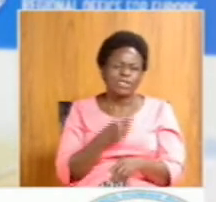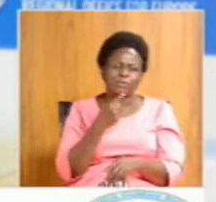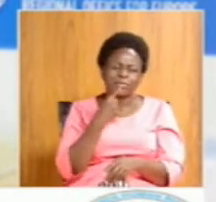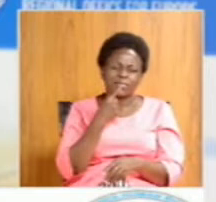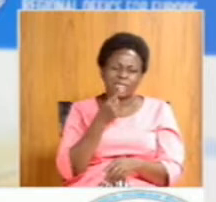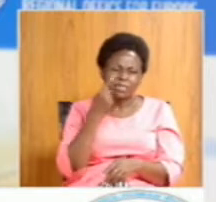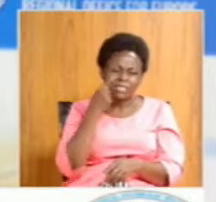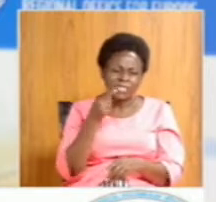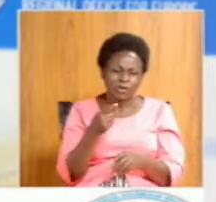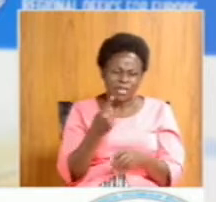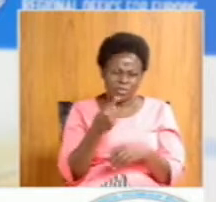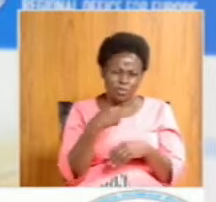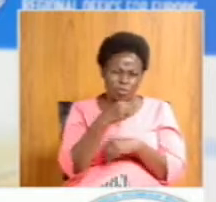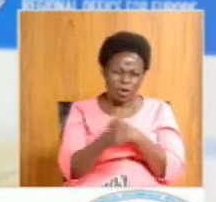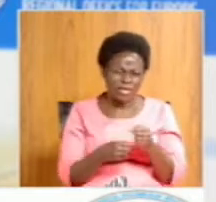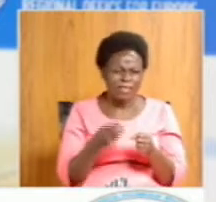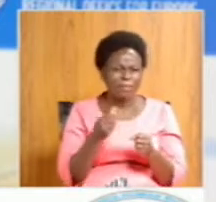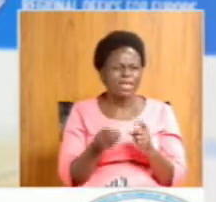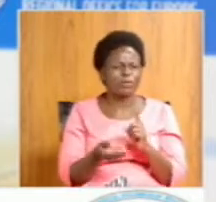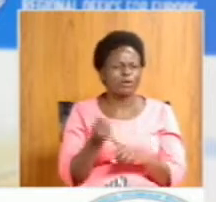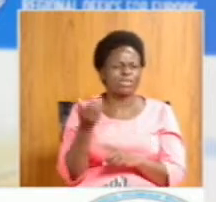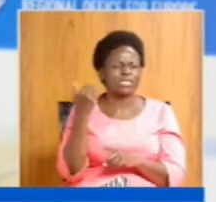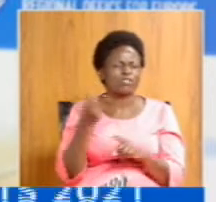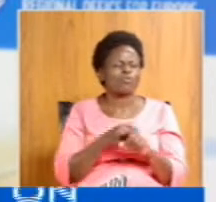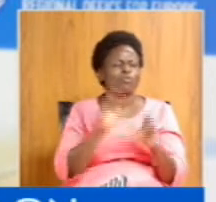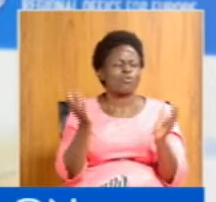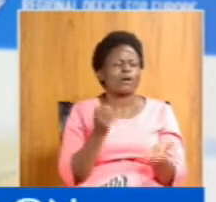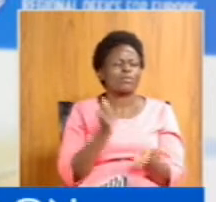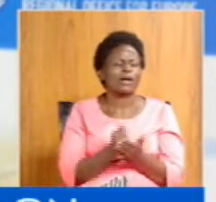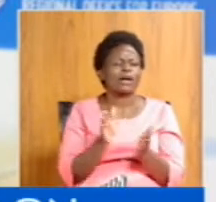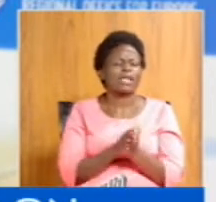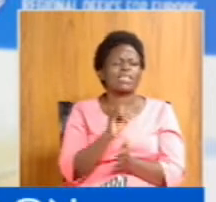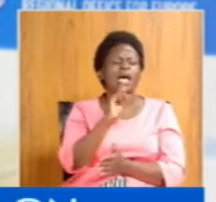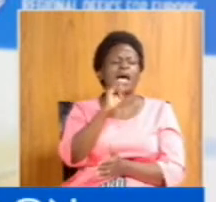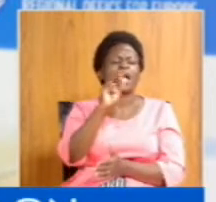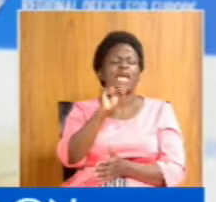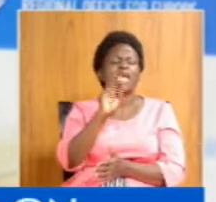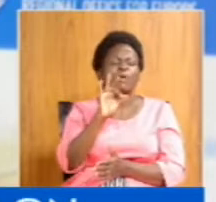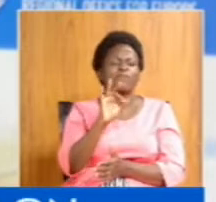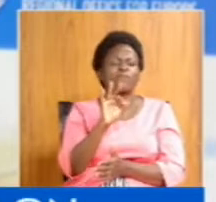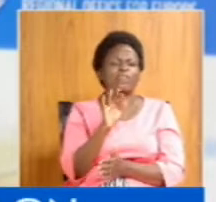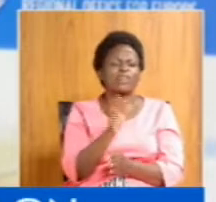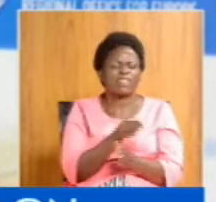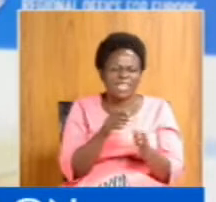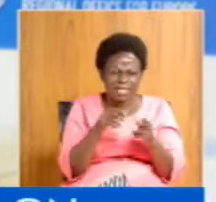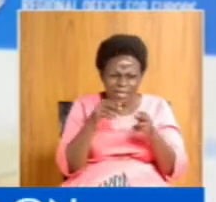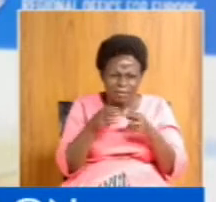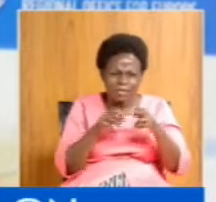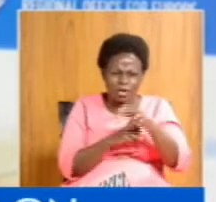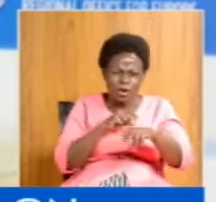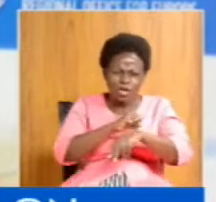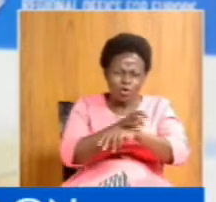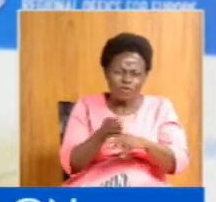was on let's look at just one year the money we got from the world bank and IMF initially that initial support when